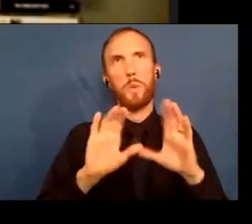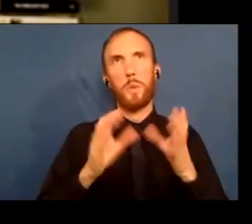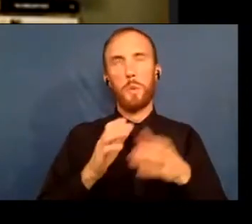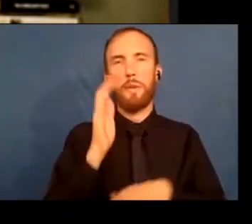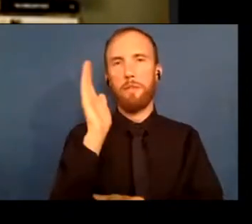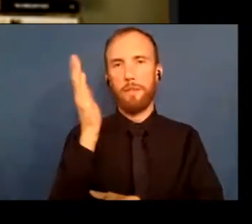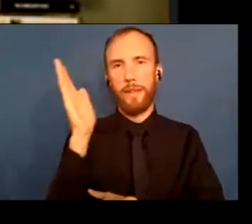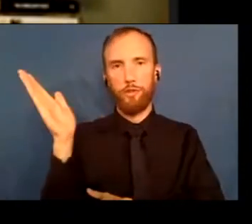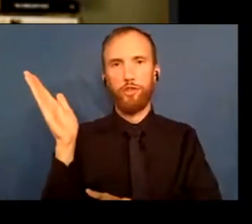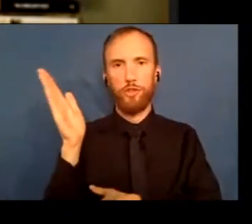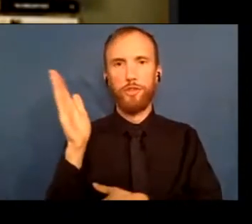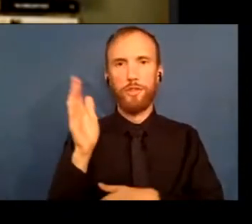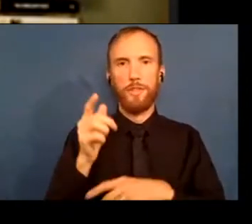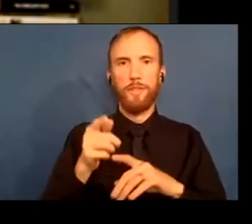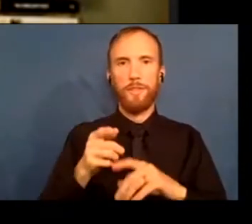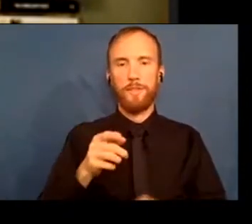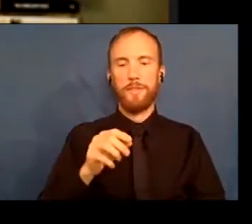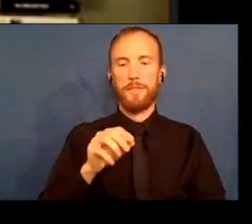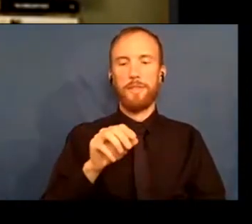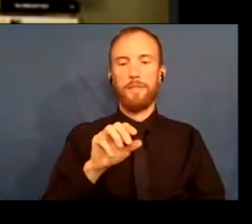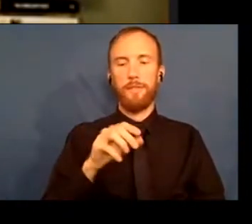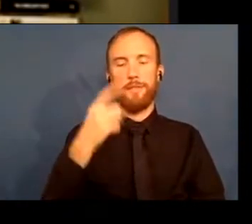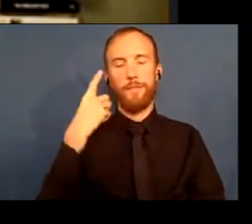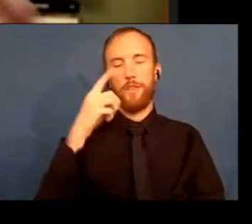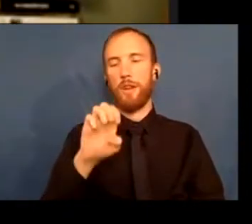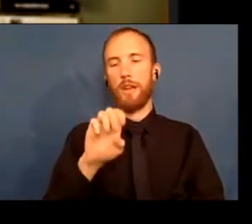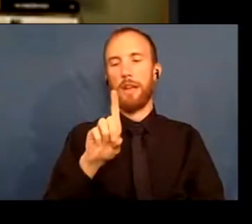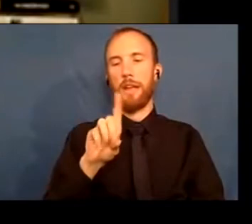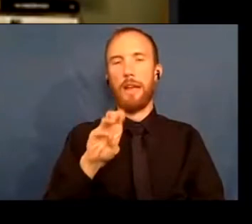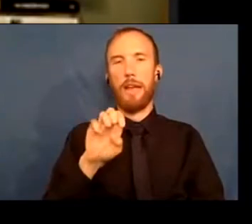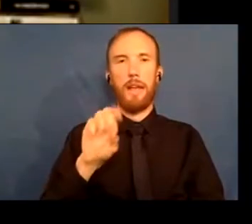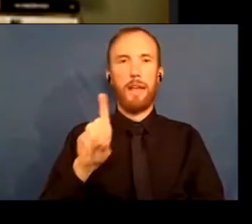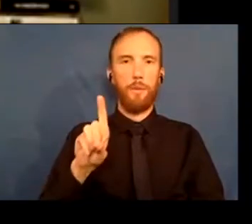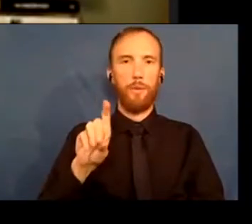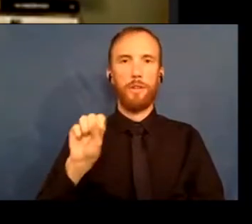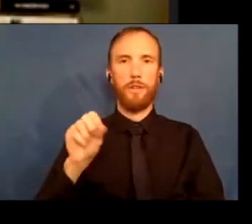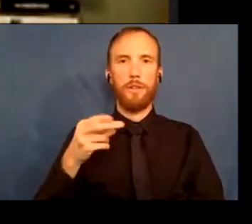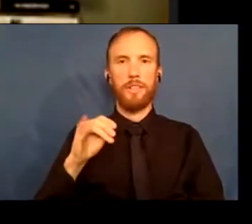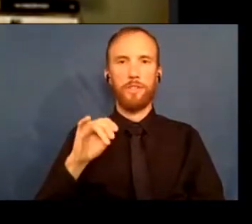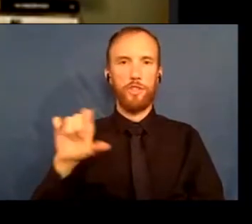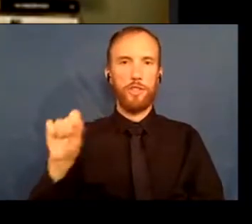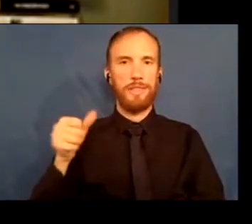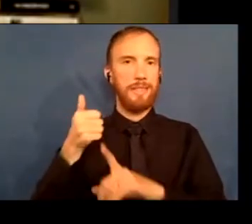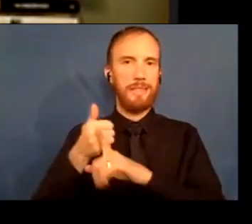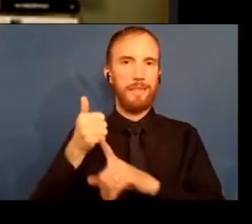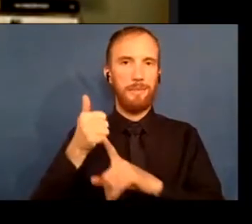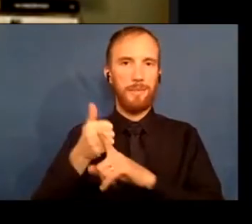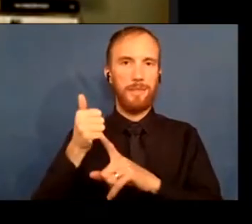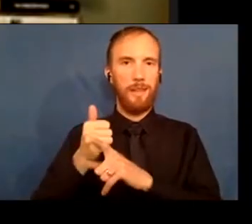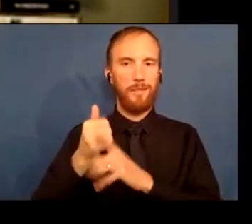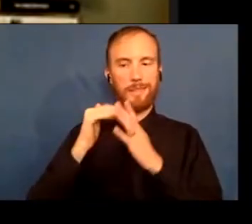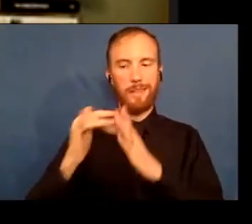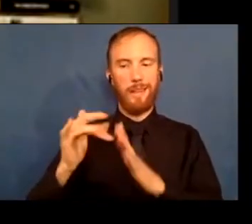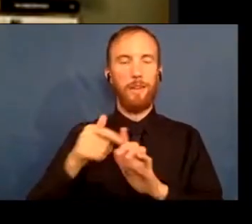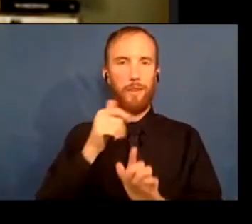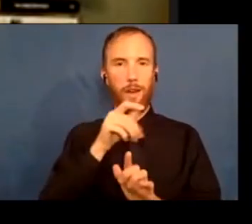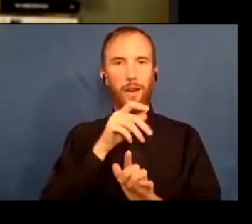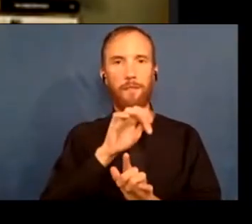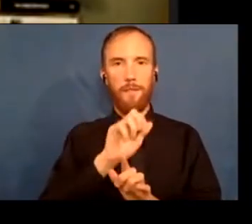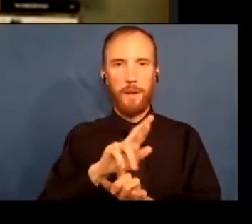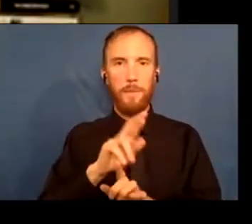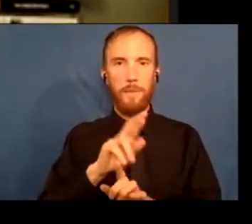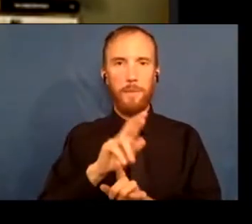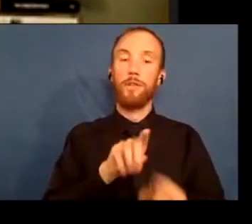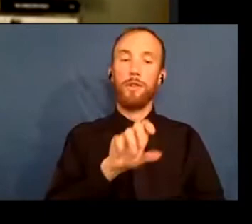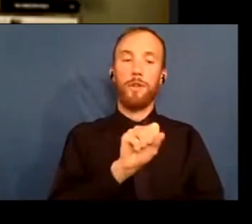Edward Schills, who was a direct line from Weber, and Suzanne Rudolph, who had studied